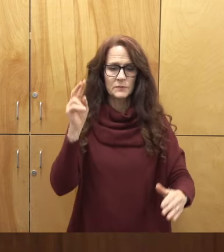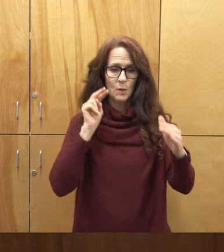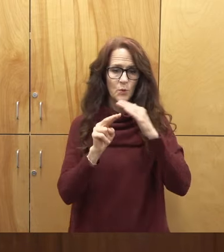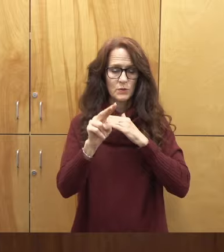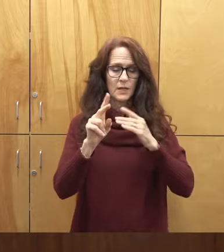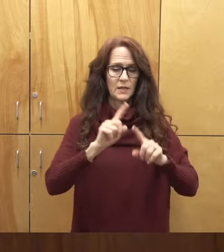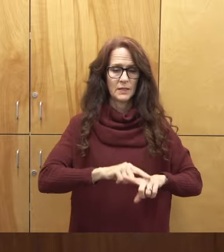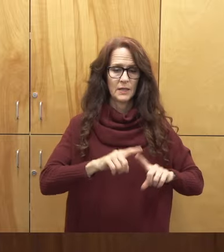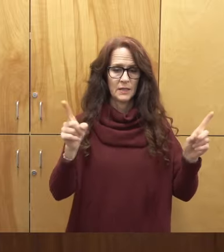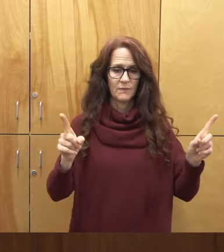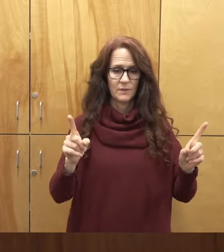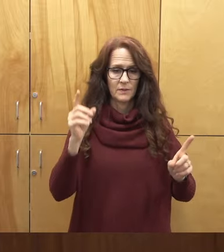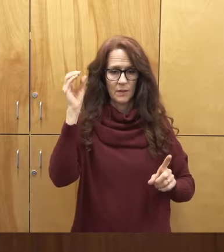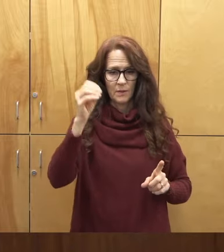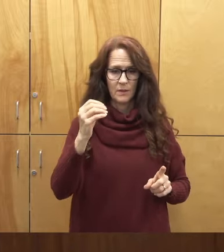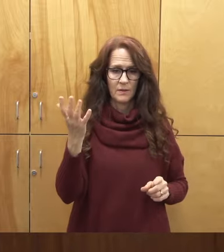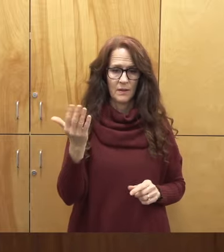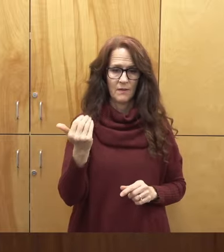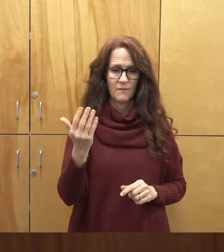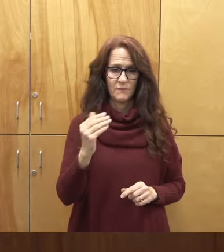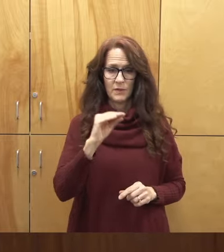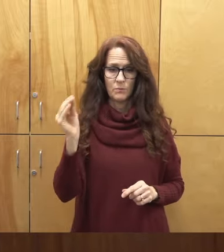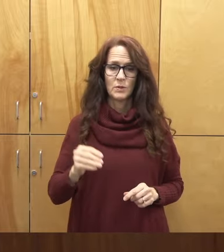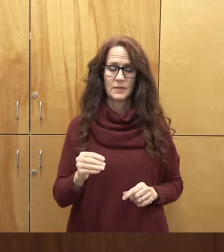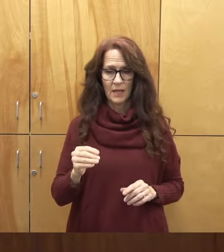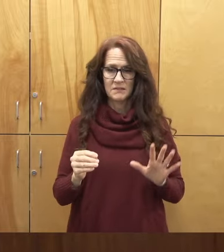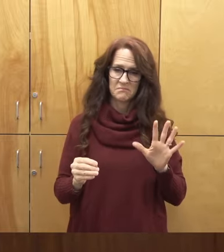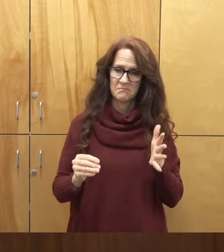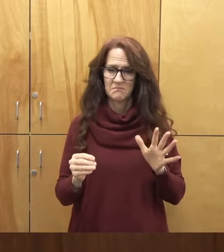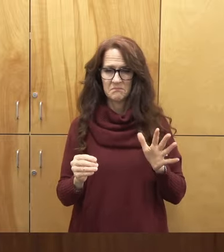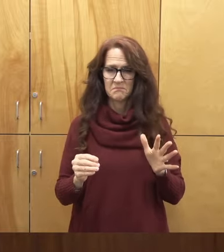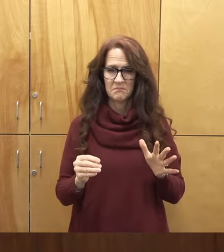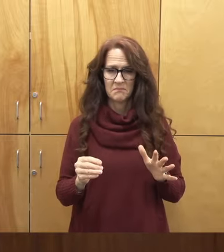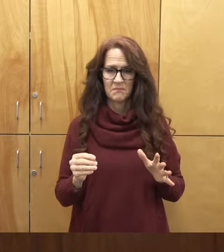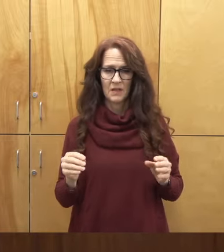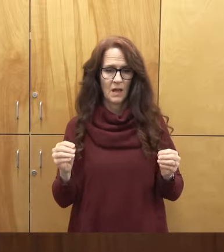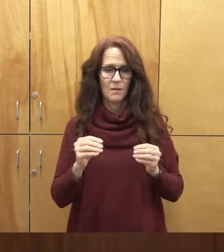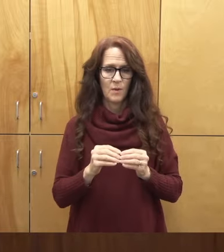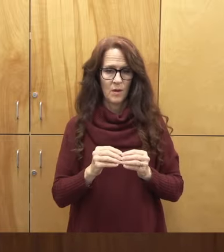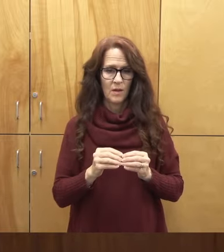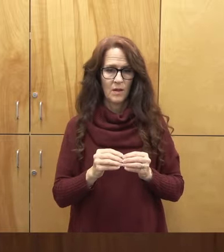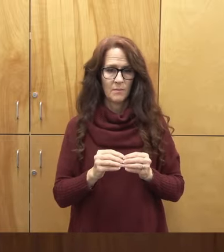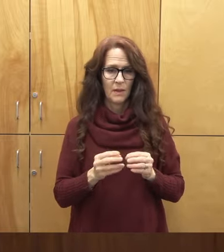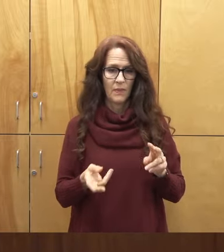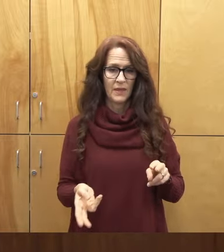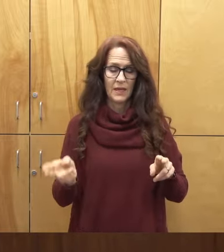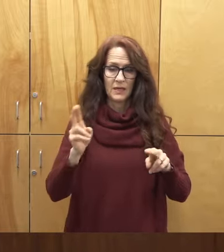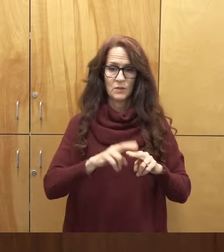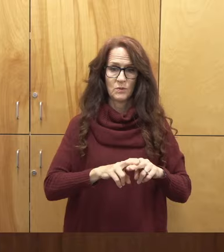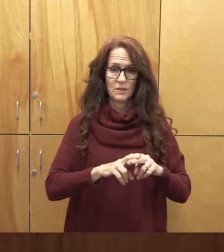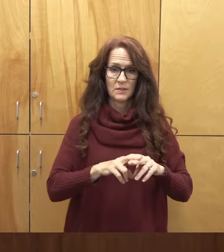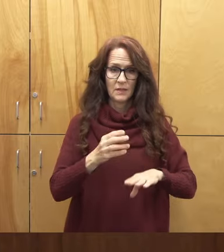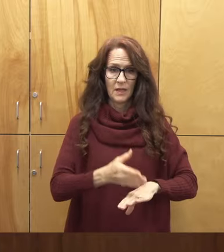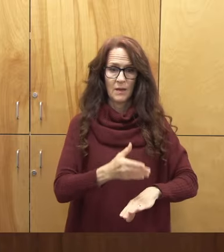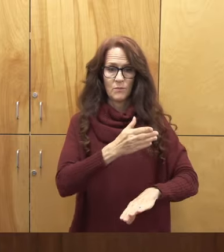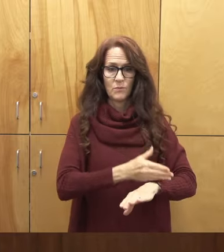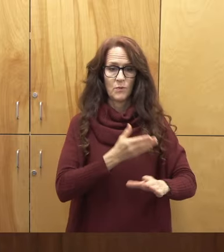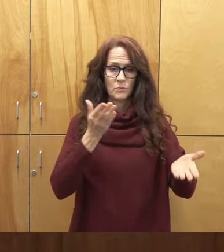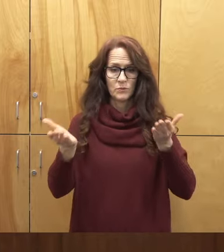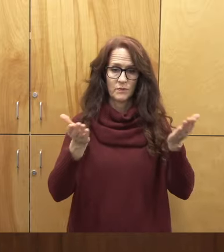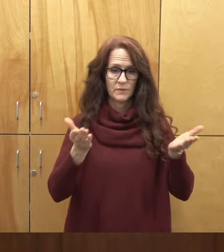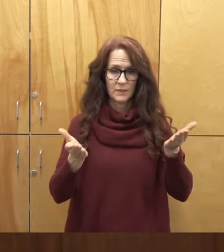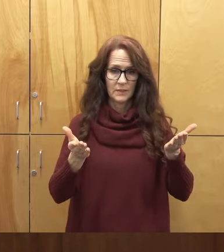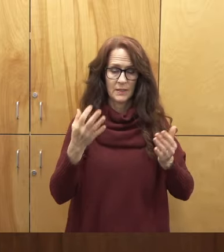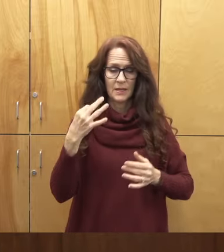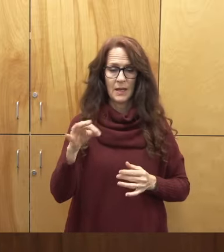difference of opinion was up 15%, roughly, not more, but the increase in improved services is